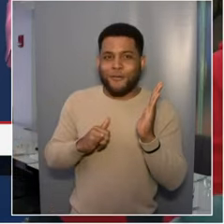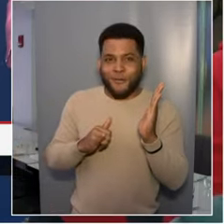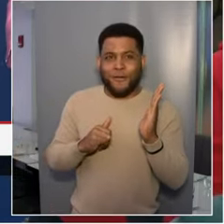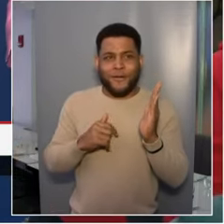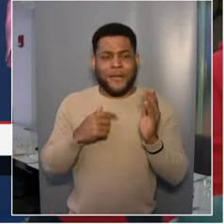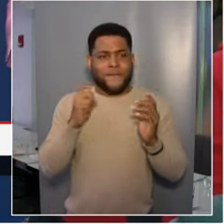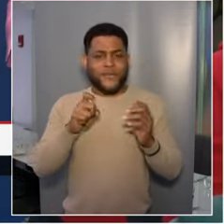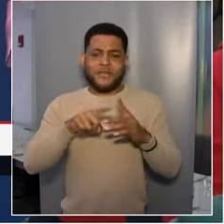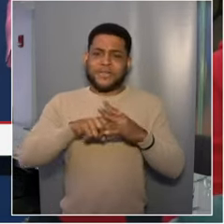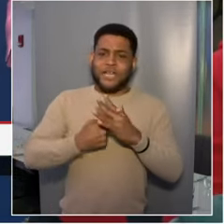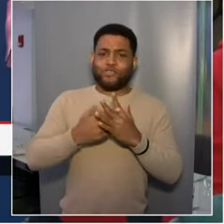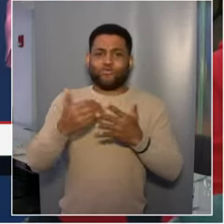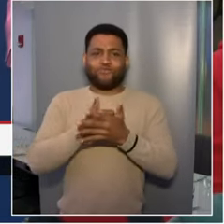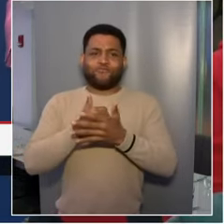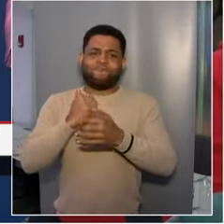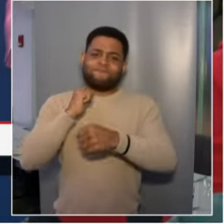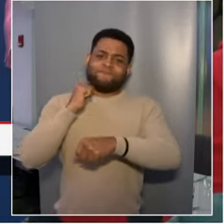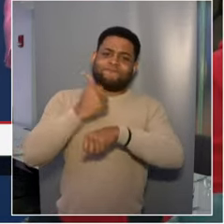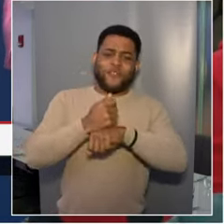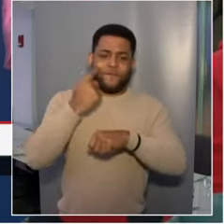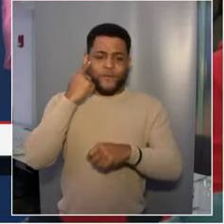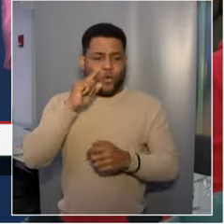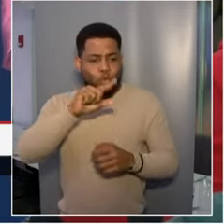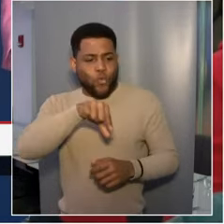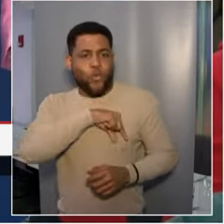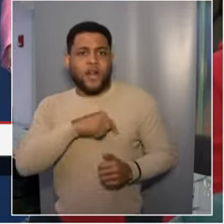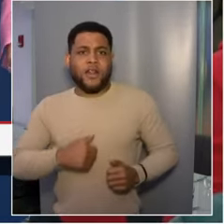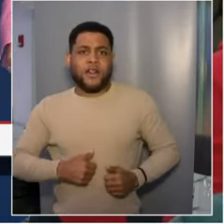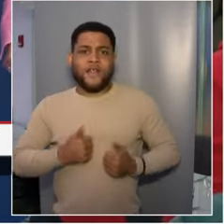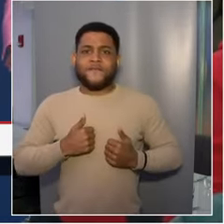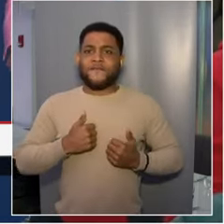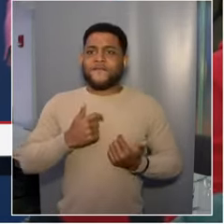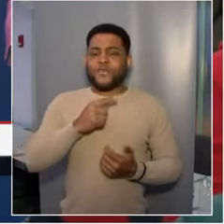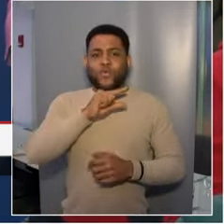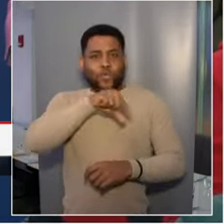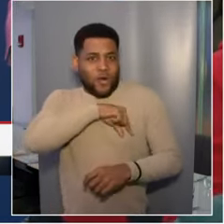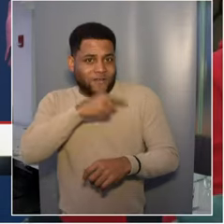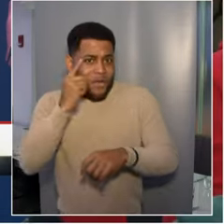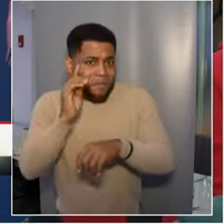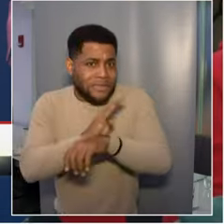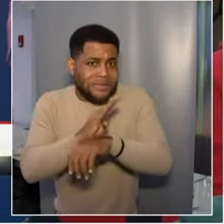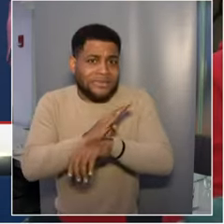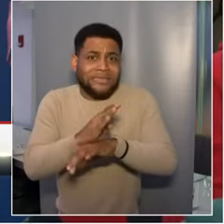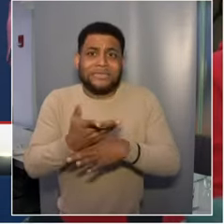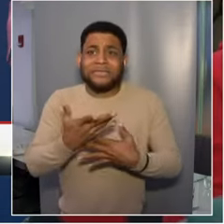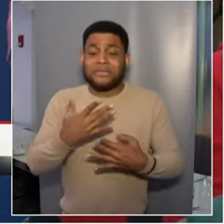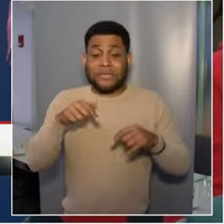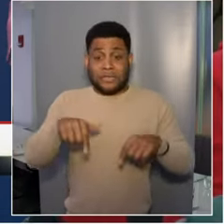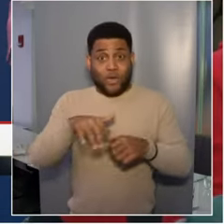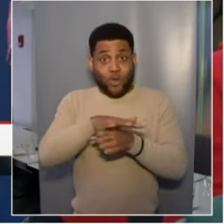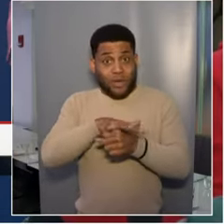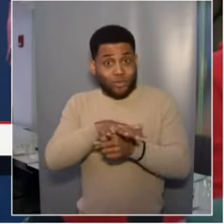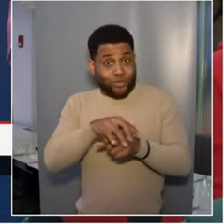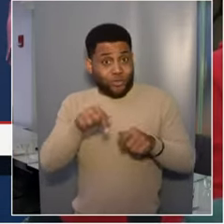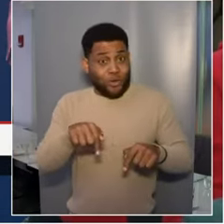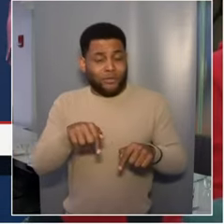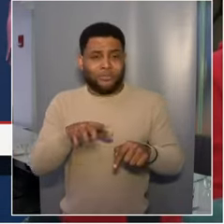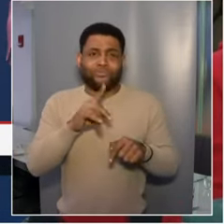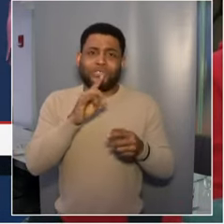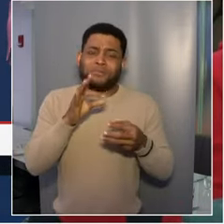life and quality of business, and that this area is important, and that we want to be